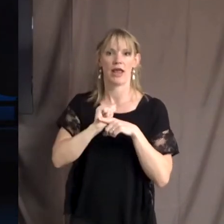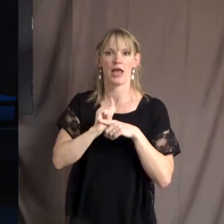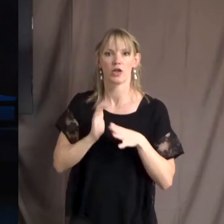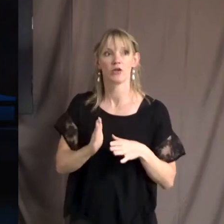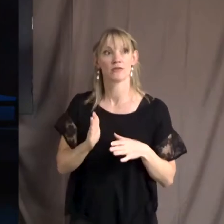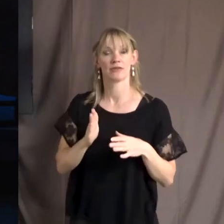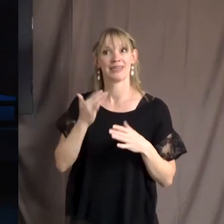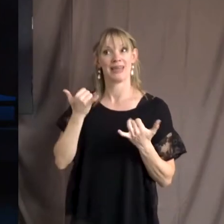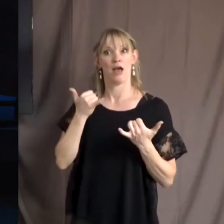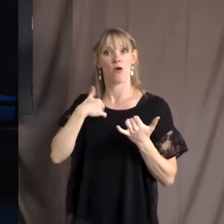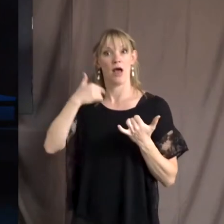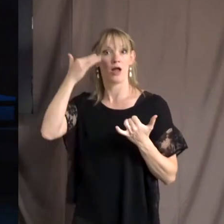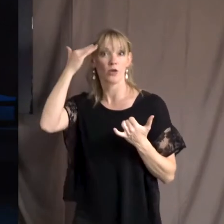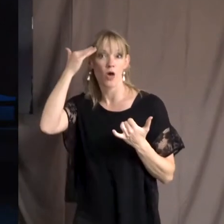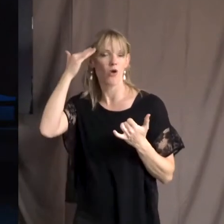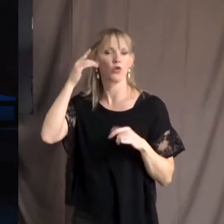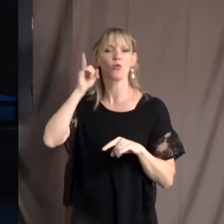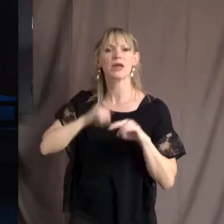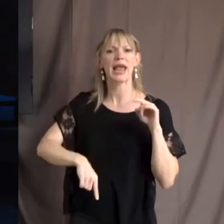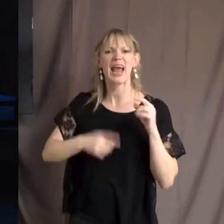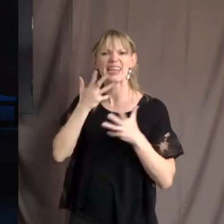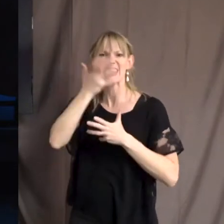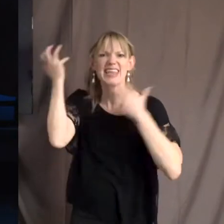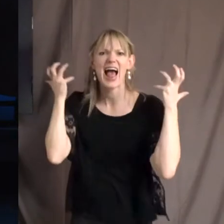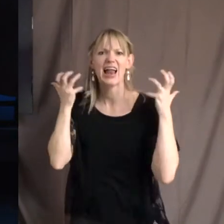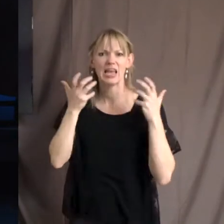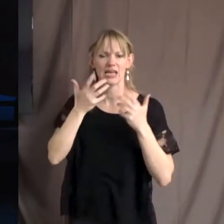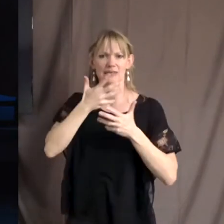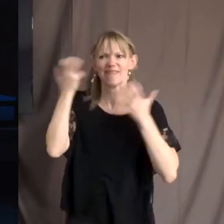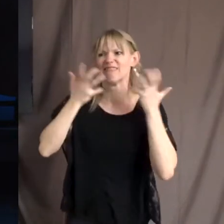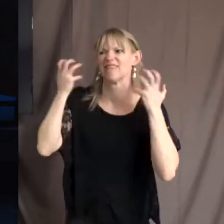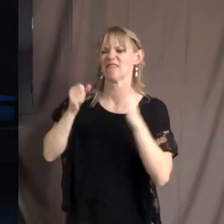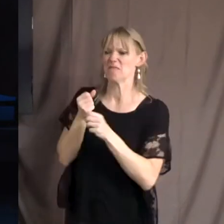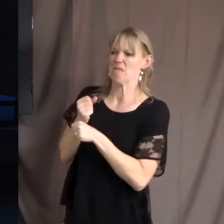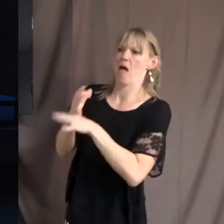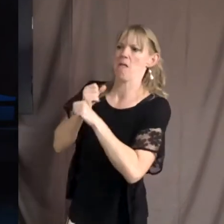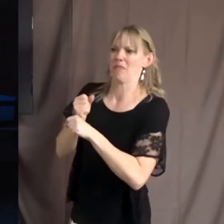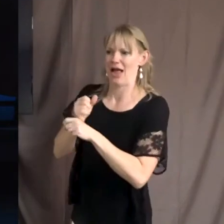socially acceptable to yell and scream at the trainer when they push you too hard.